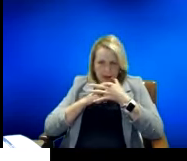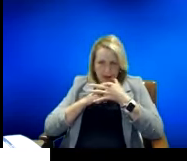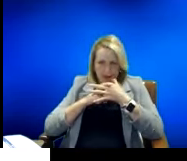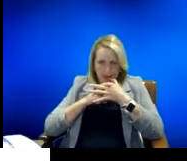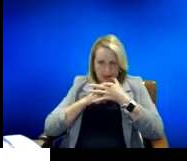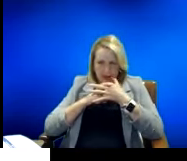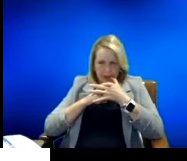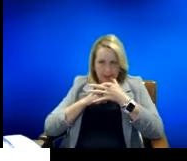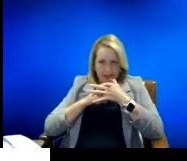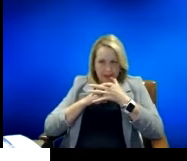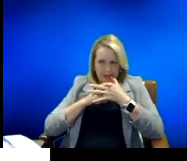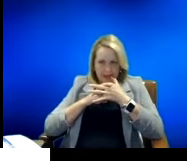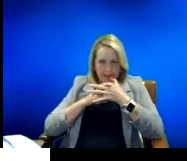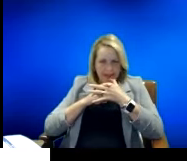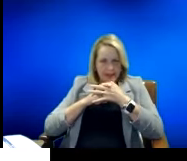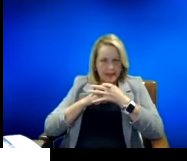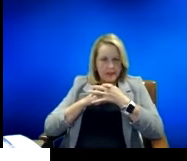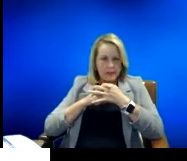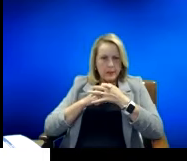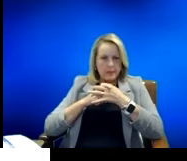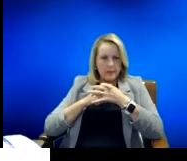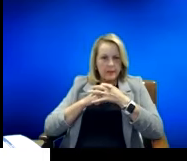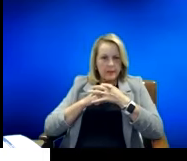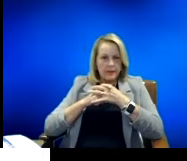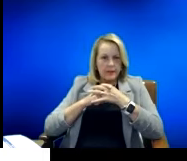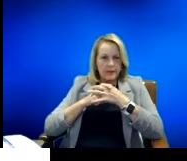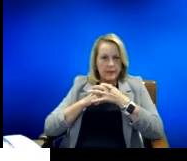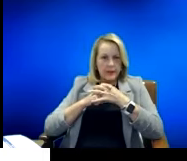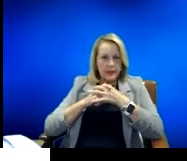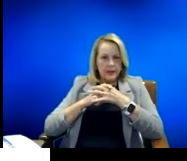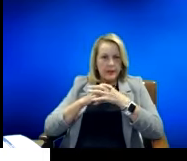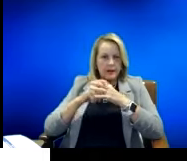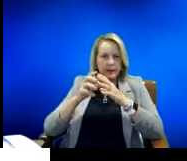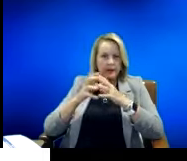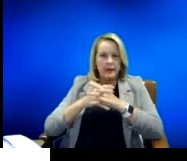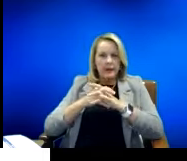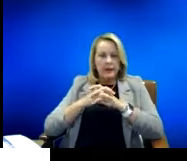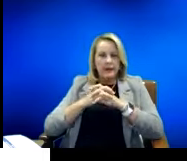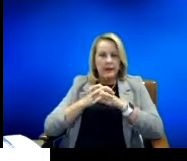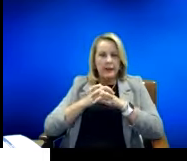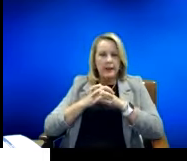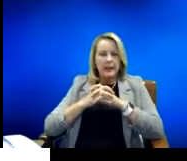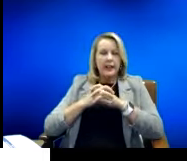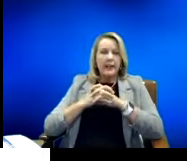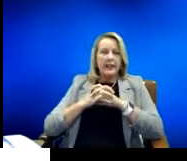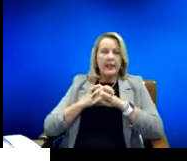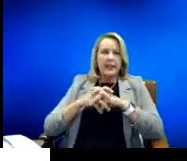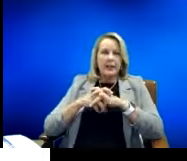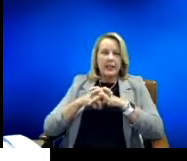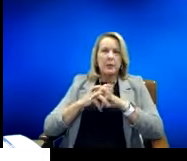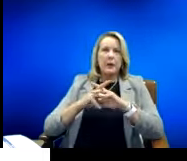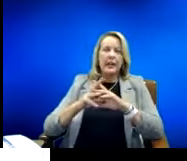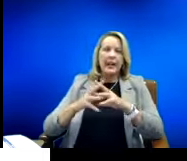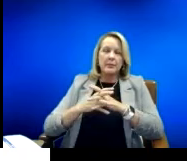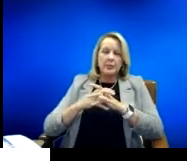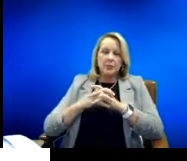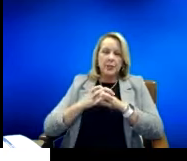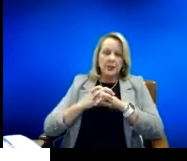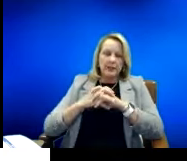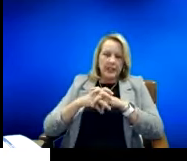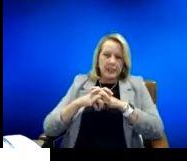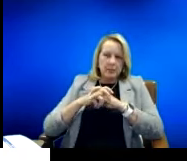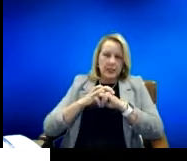invested in options chosen, I guess, on that website, right? What